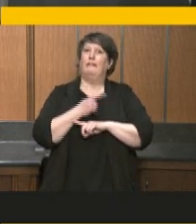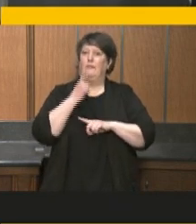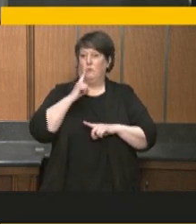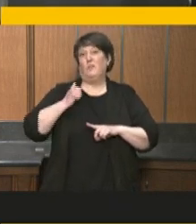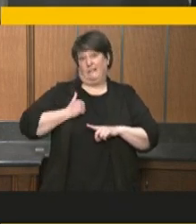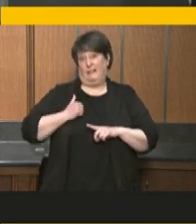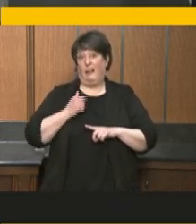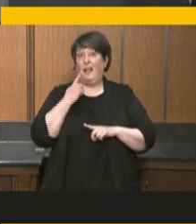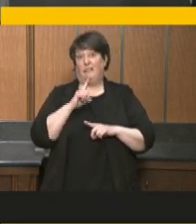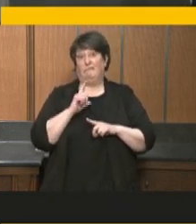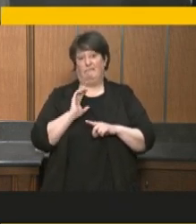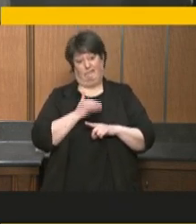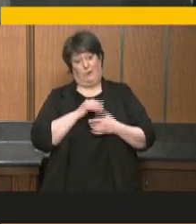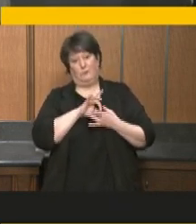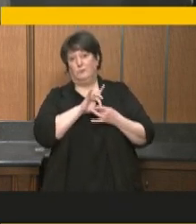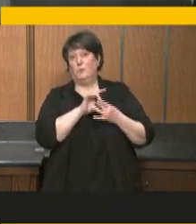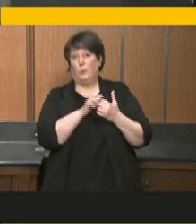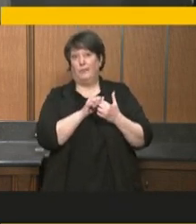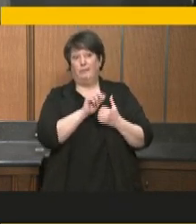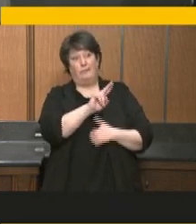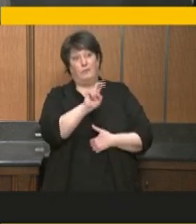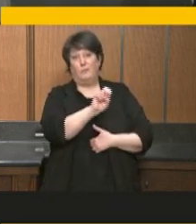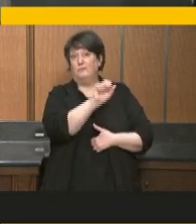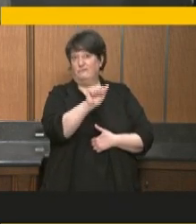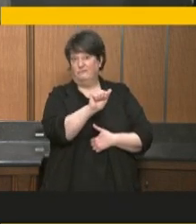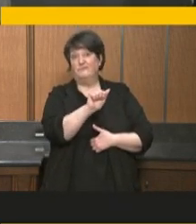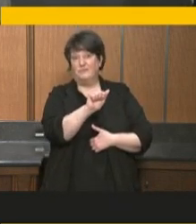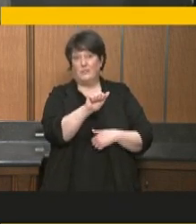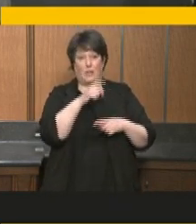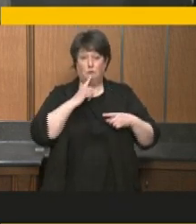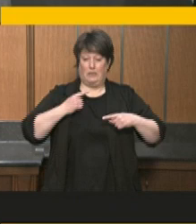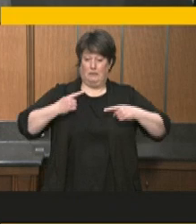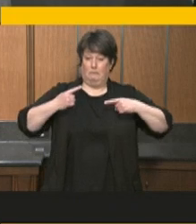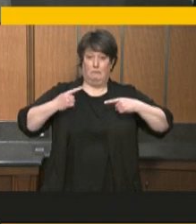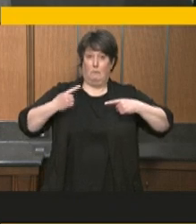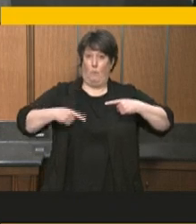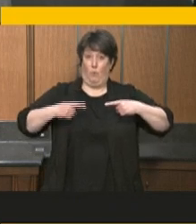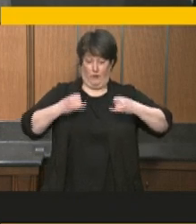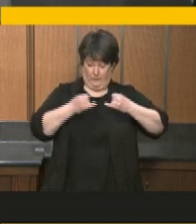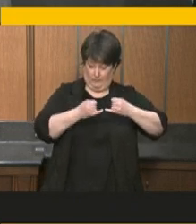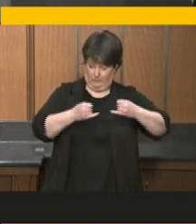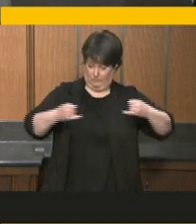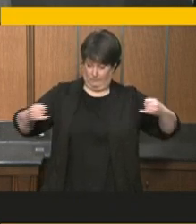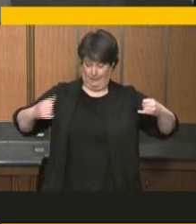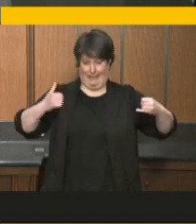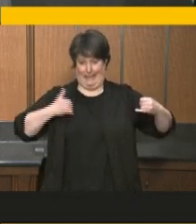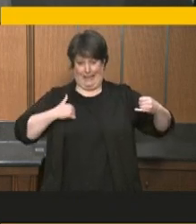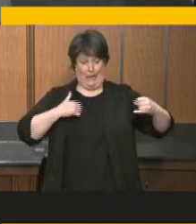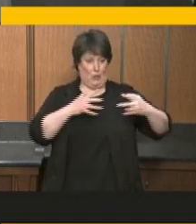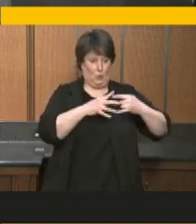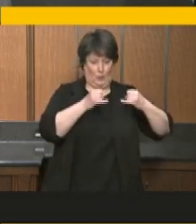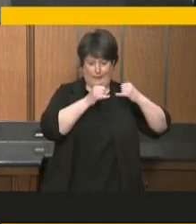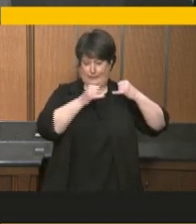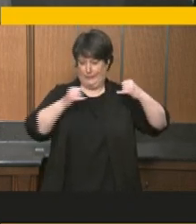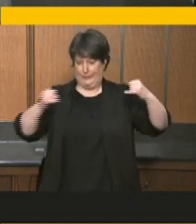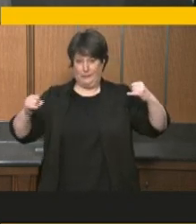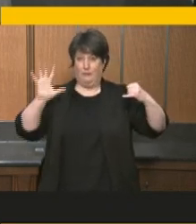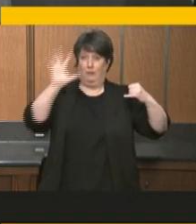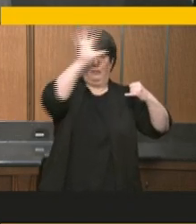our American neighbours. The longest undefended border in the world is a border that we share, and both of our